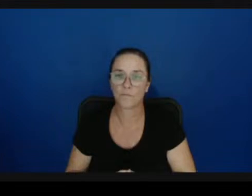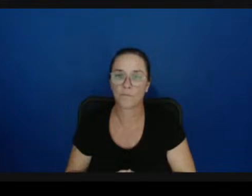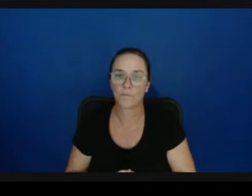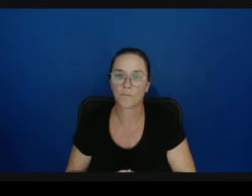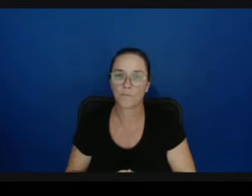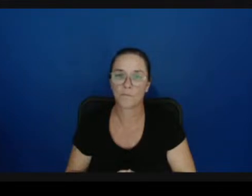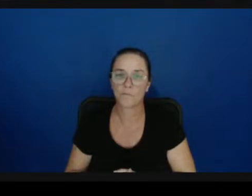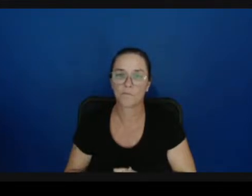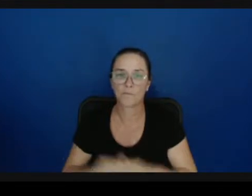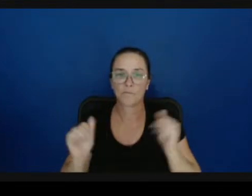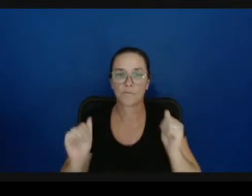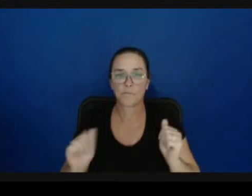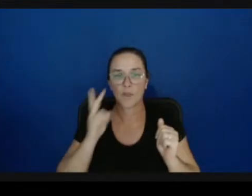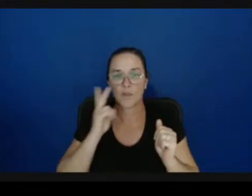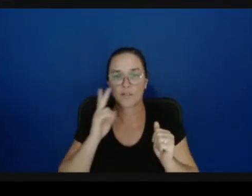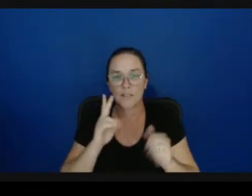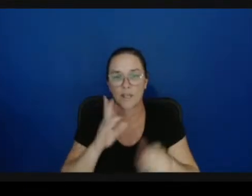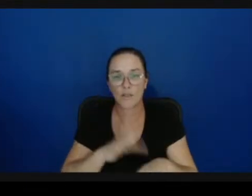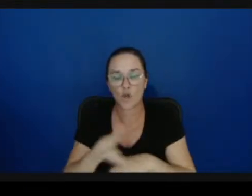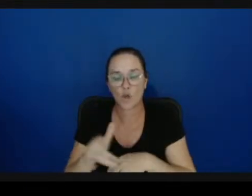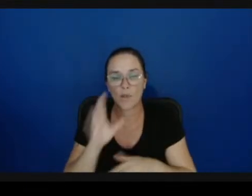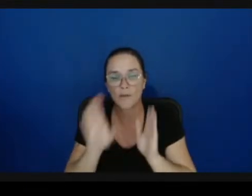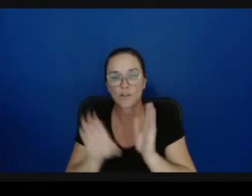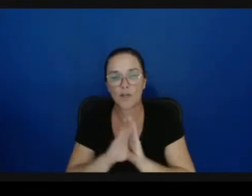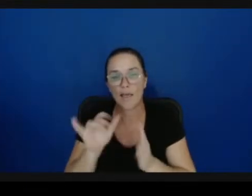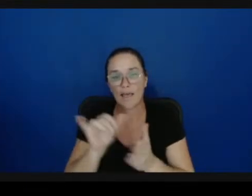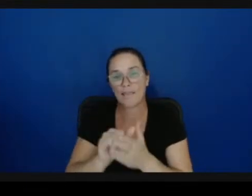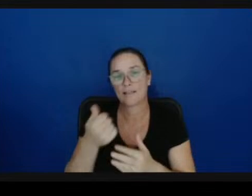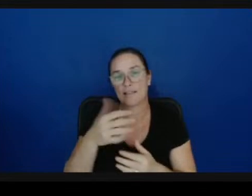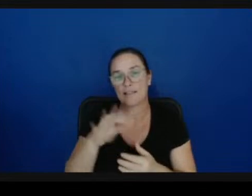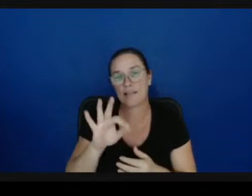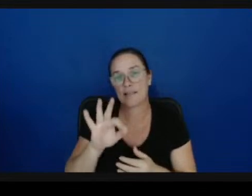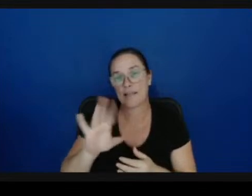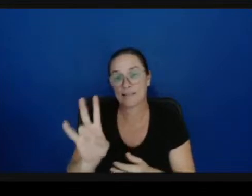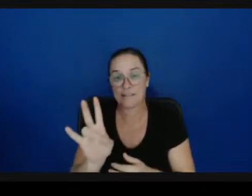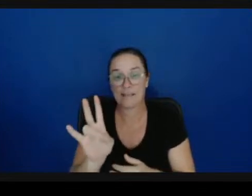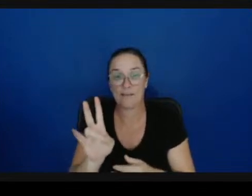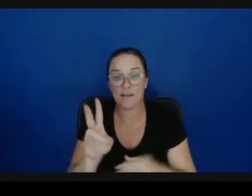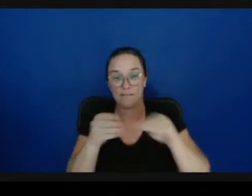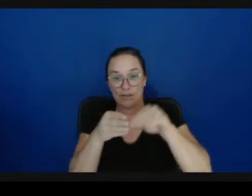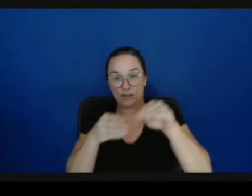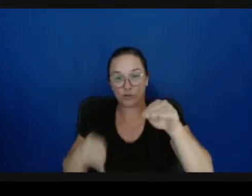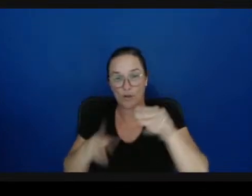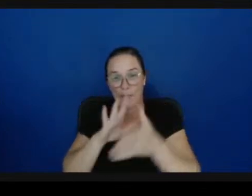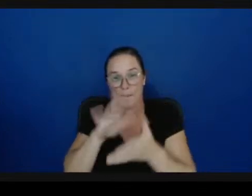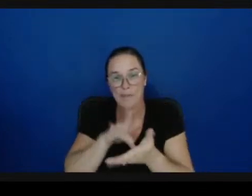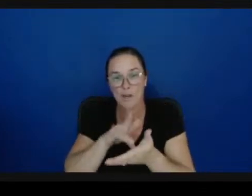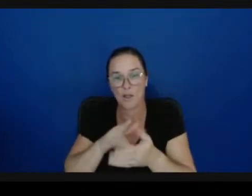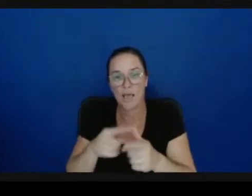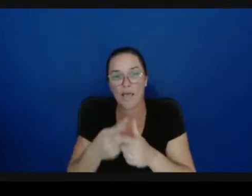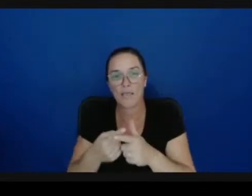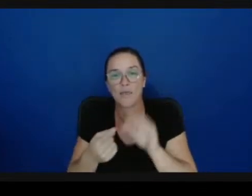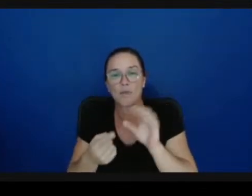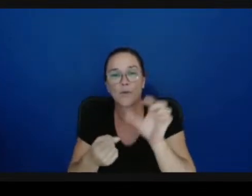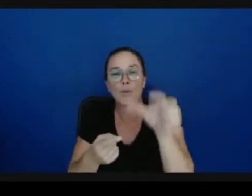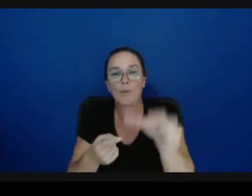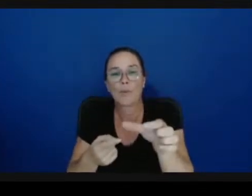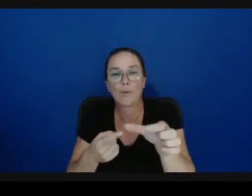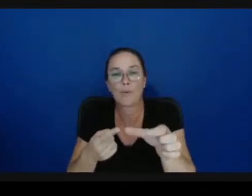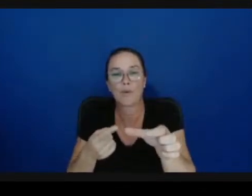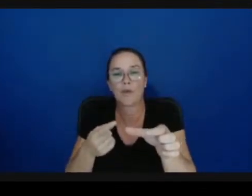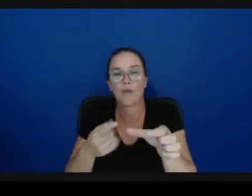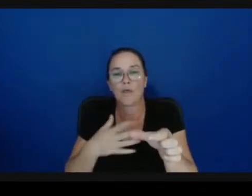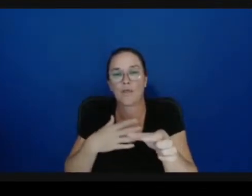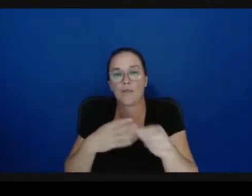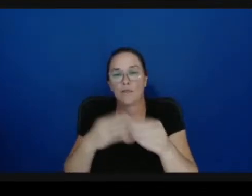You can note in this earlier photograph, this is a 1997 fissure right across the middle of the crater floor right there, and there's a little pad in the bottom. It's a crater wall, and there's this